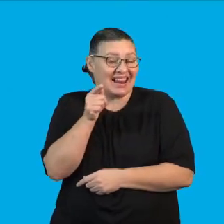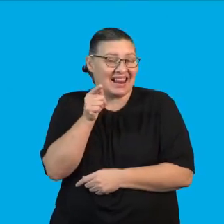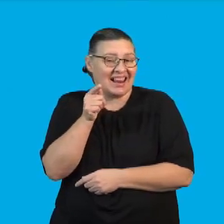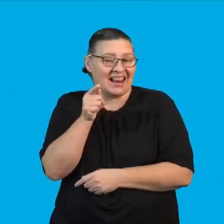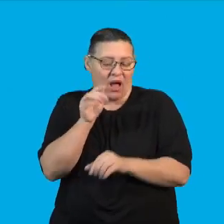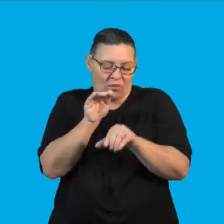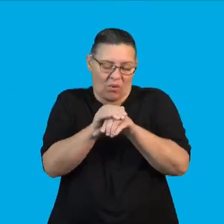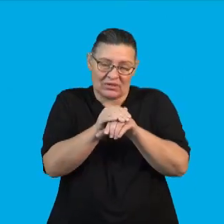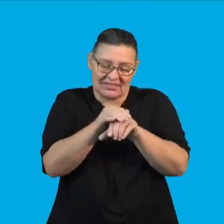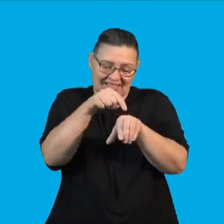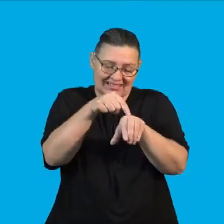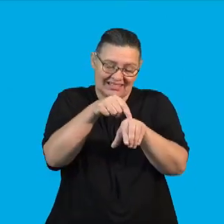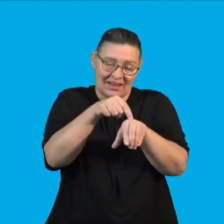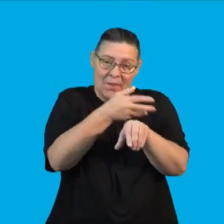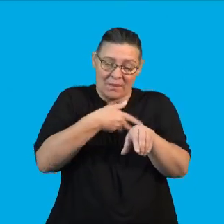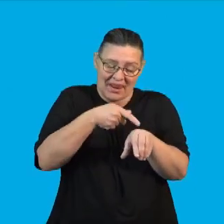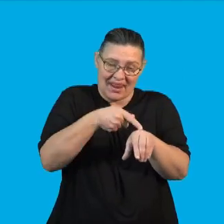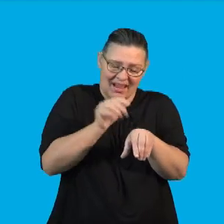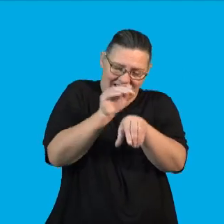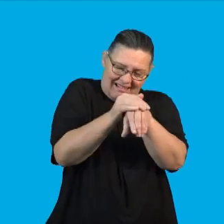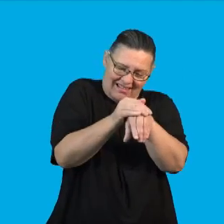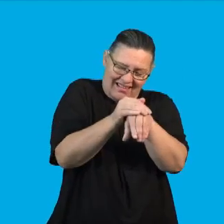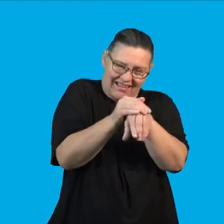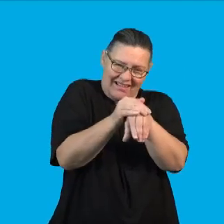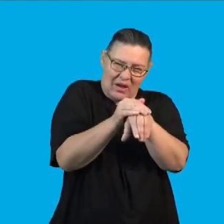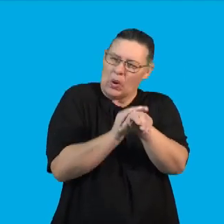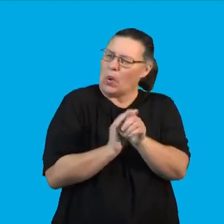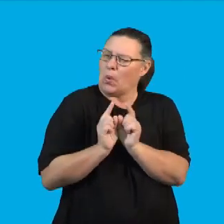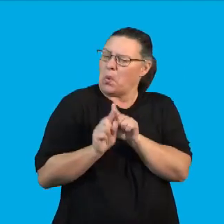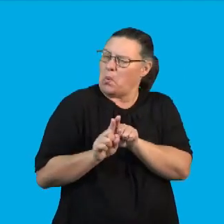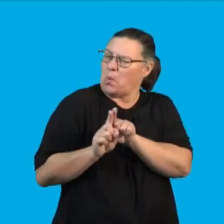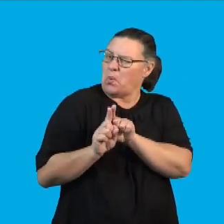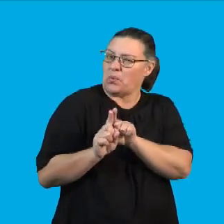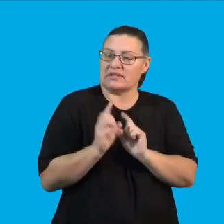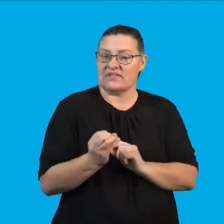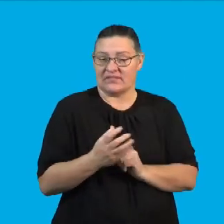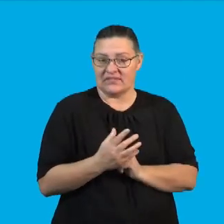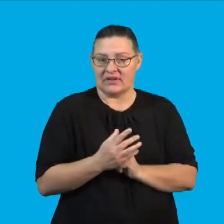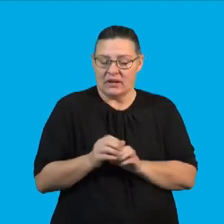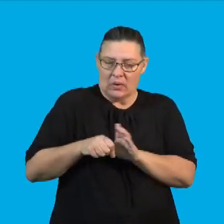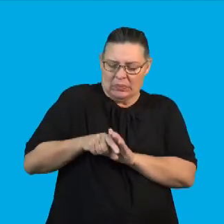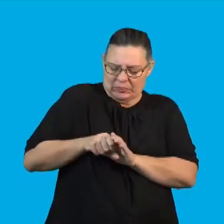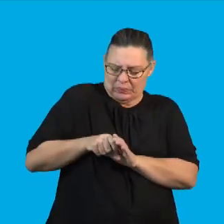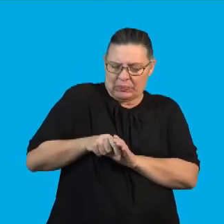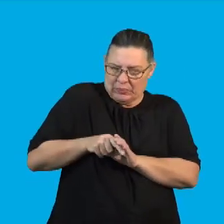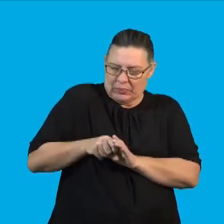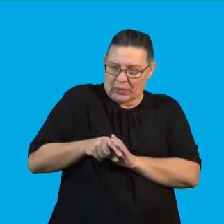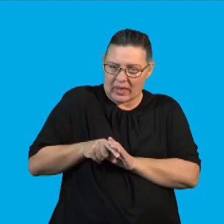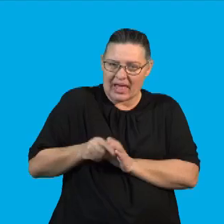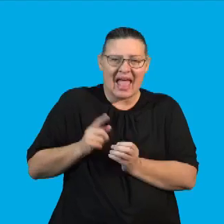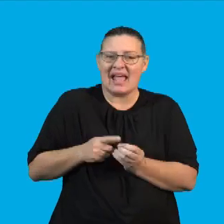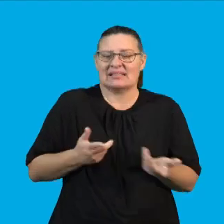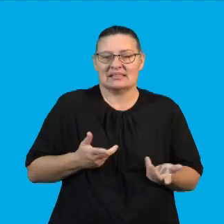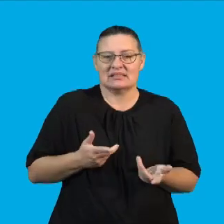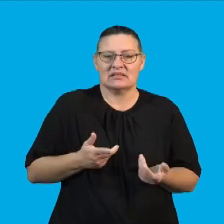is the male. The male is very close. Here is the male frog. It's very close to the female. So the sperms are released